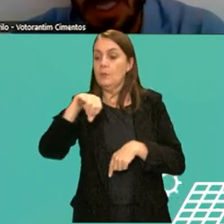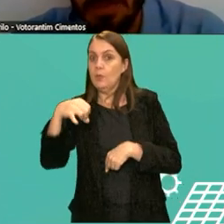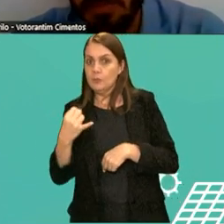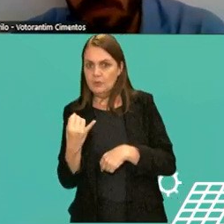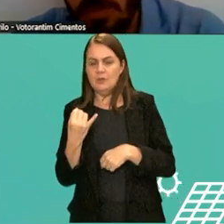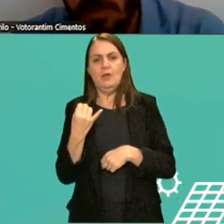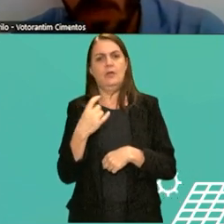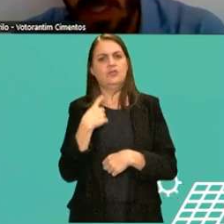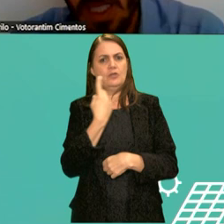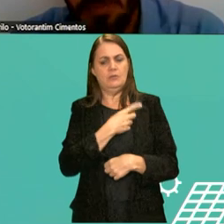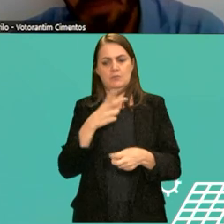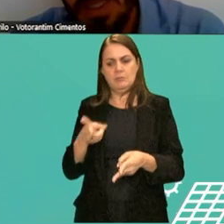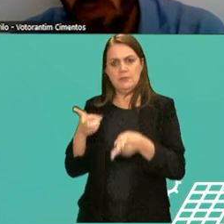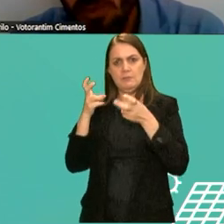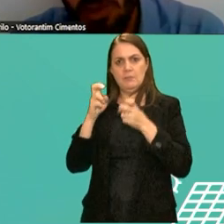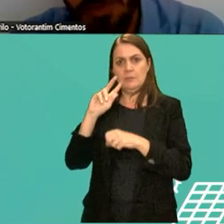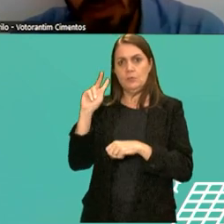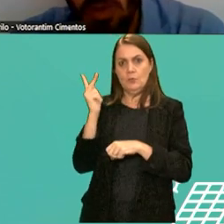chain,